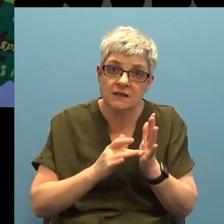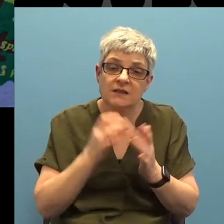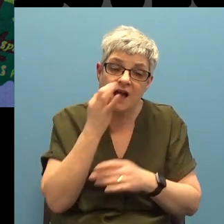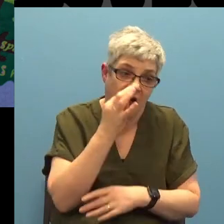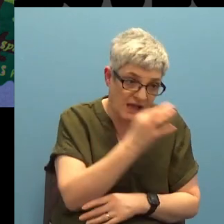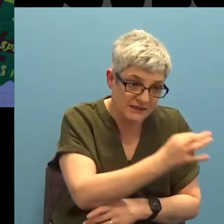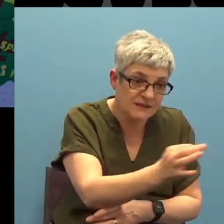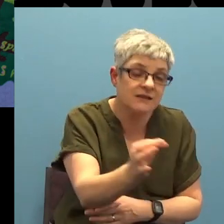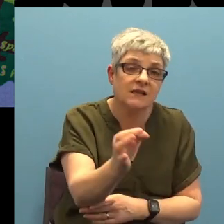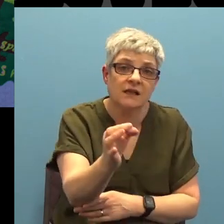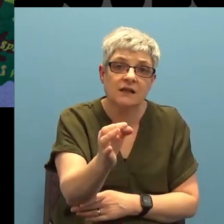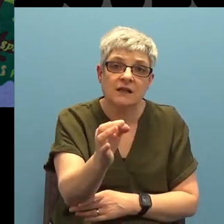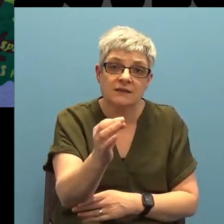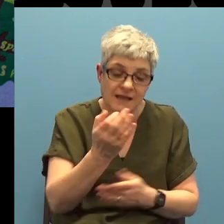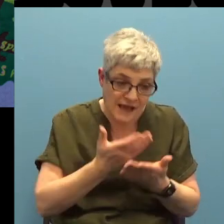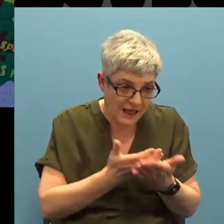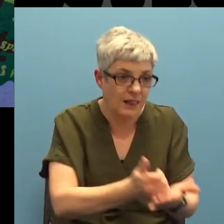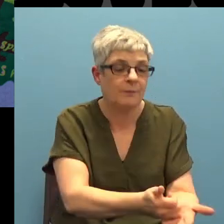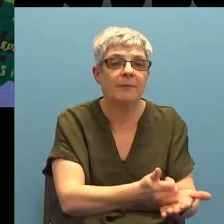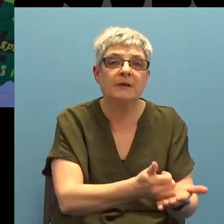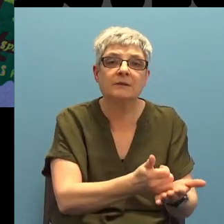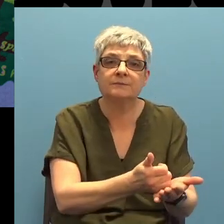after their release.